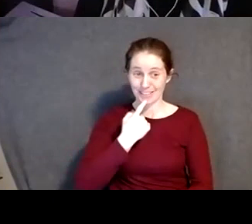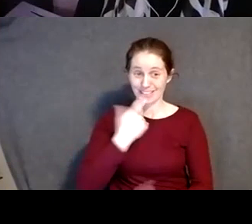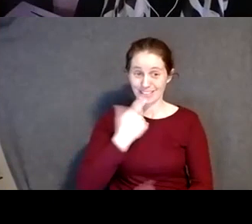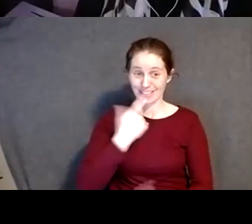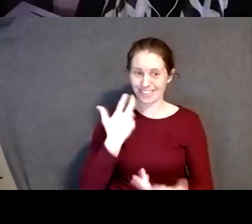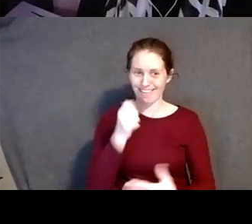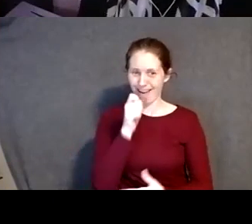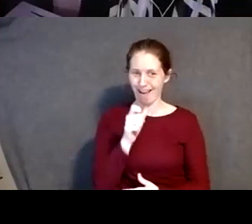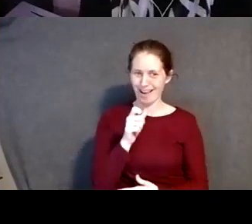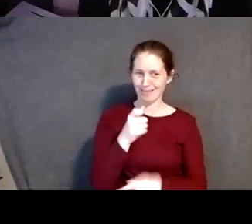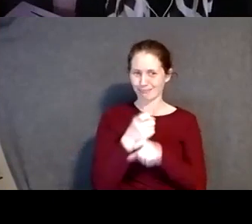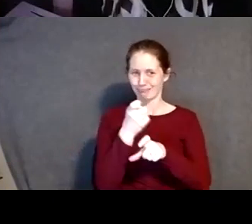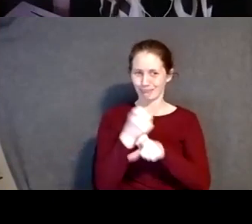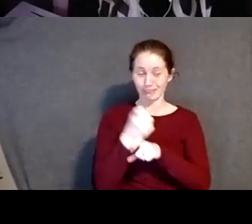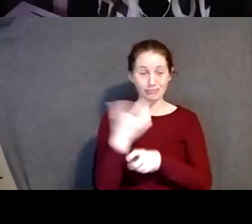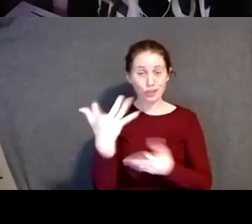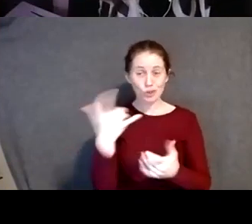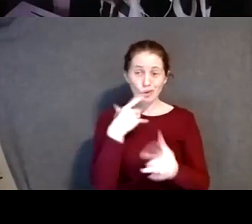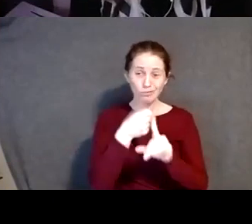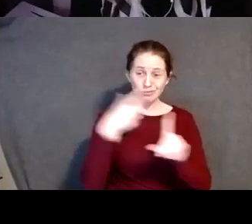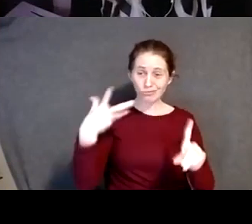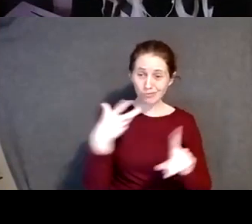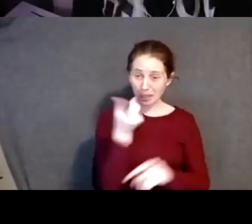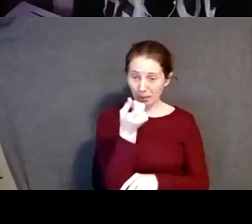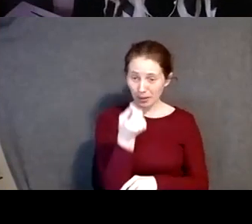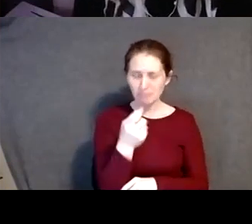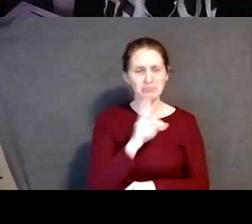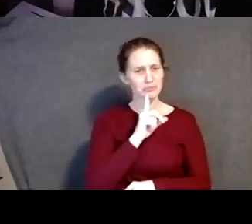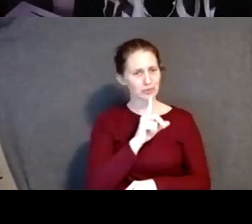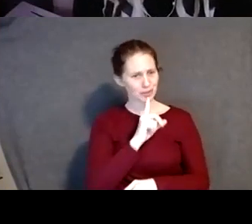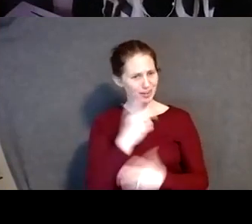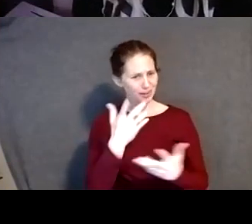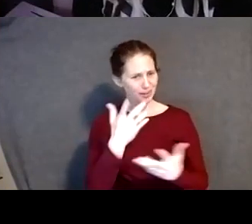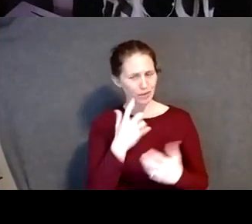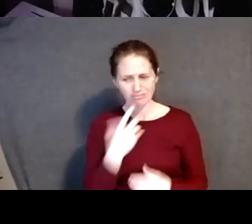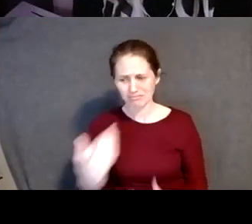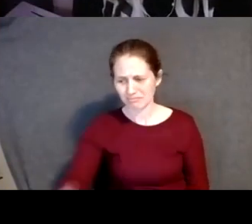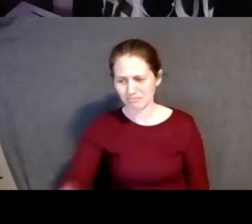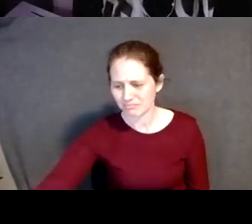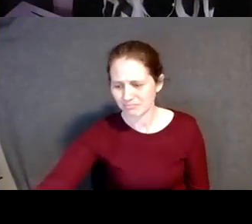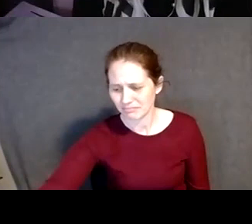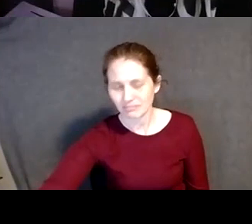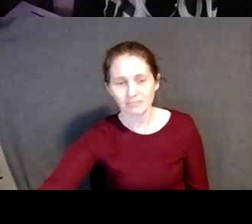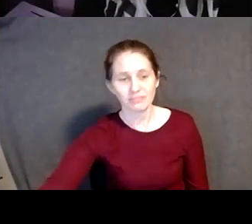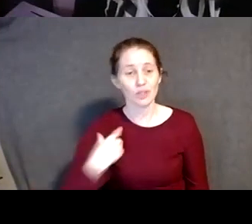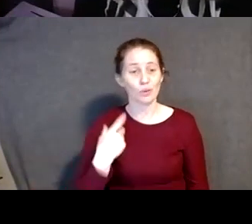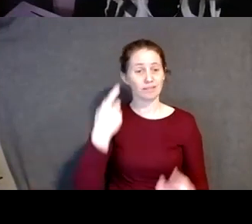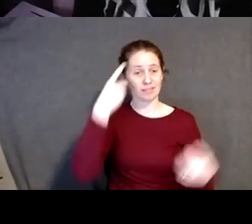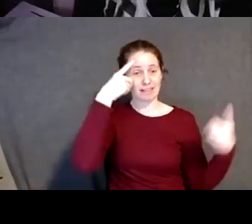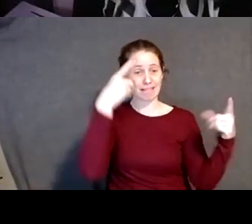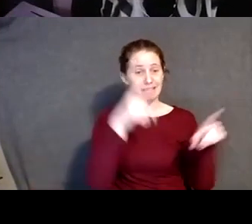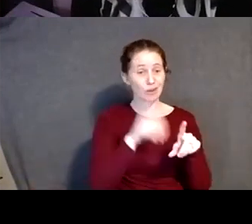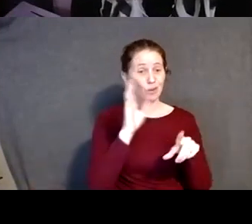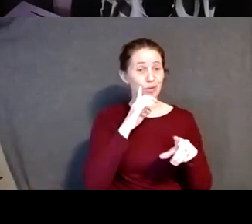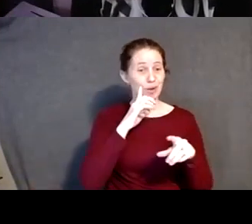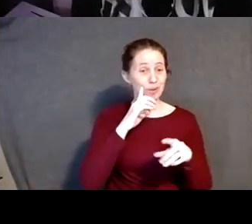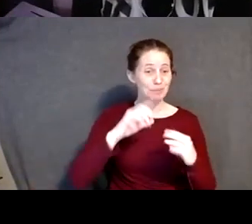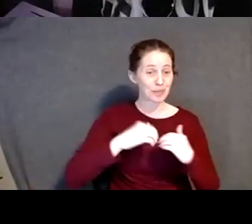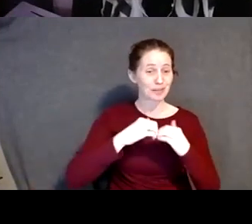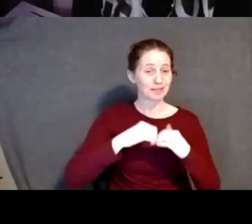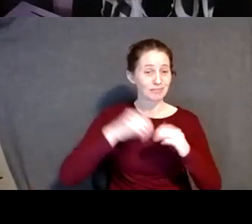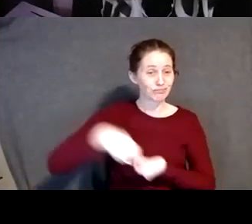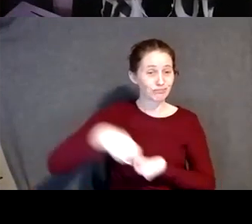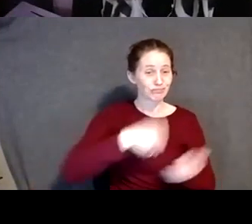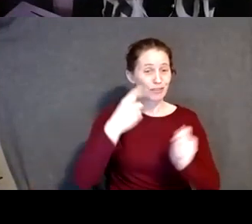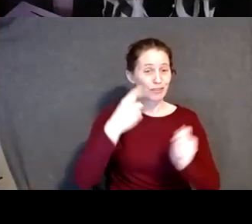little bit? Sure, I'd love to talk about it. We've come to a consensus. We will be breaking ground for the Public Works Division on